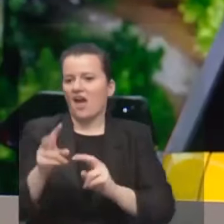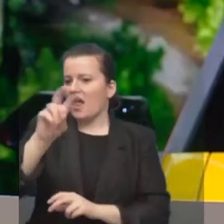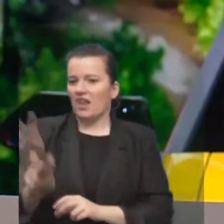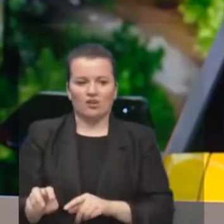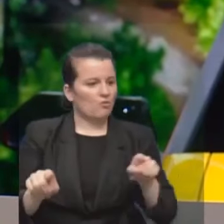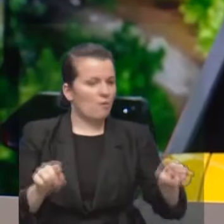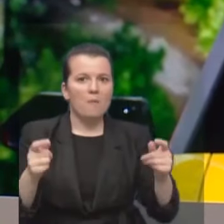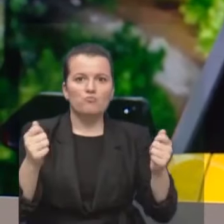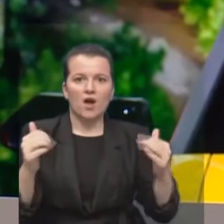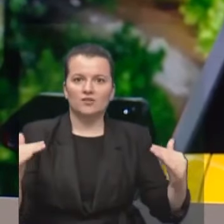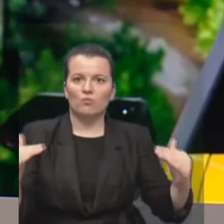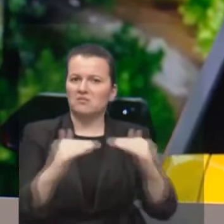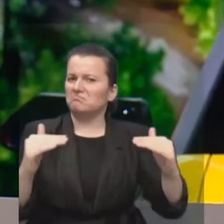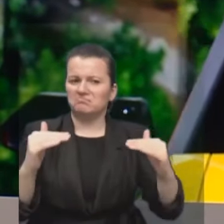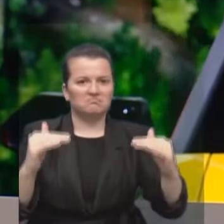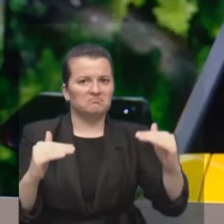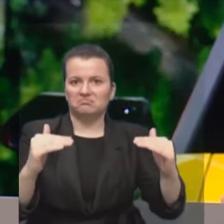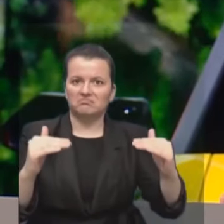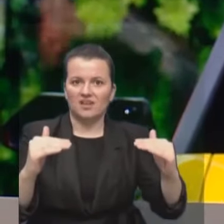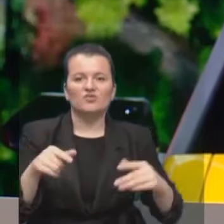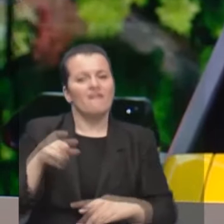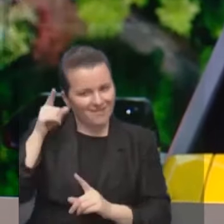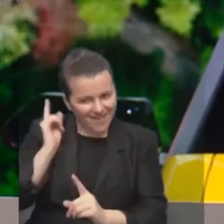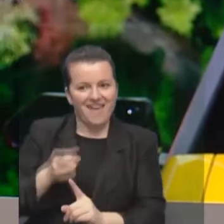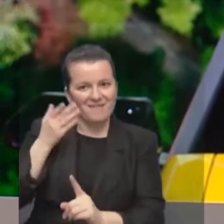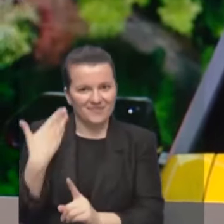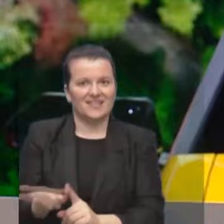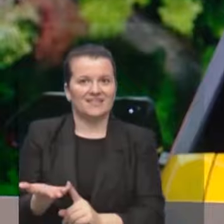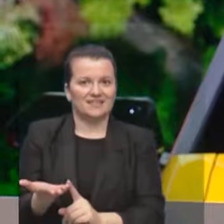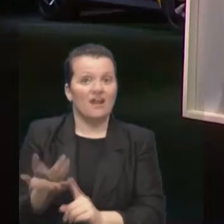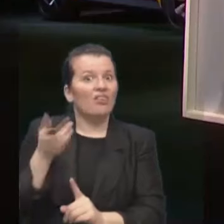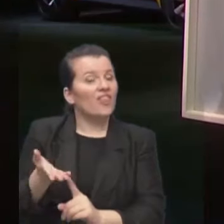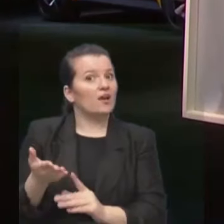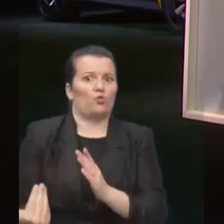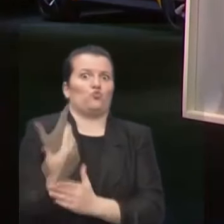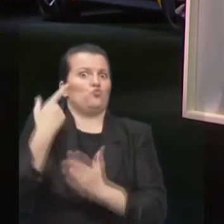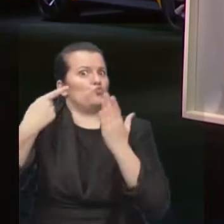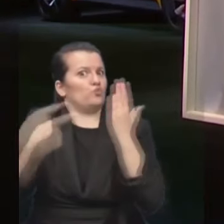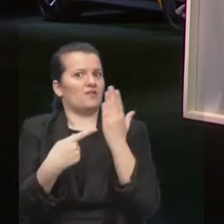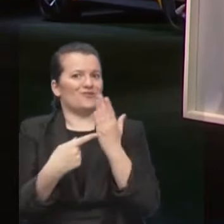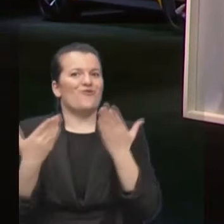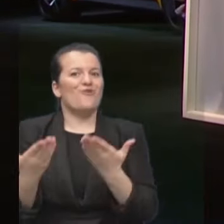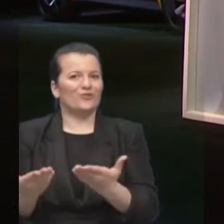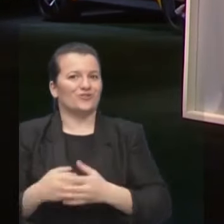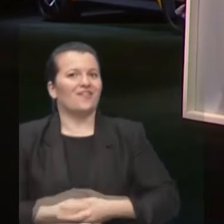happen. And it is, of course, inter alia, a technological challenge. That's one thing. But there's another point I would like